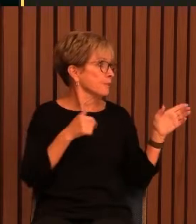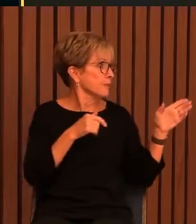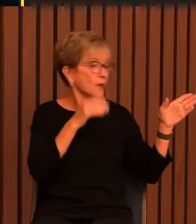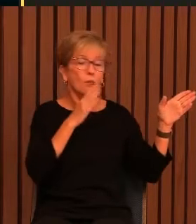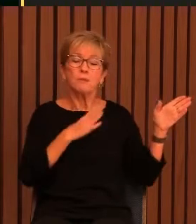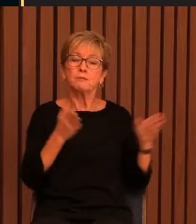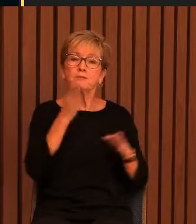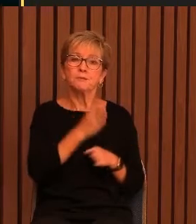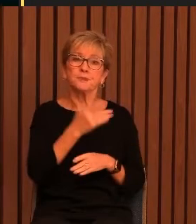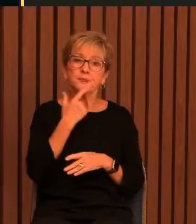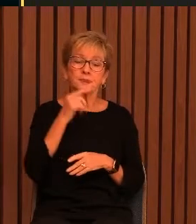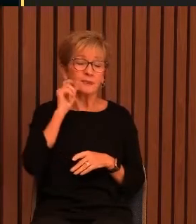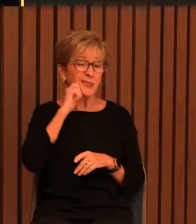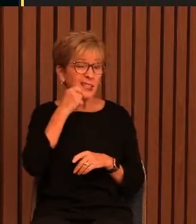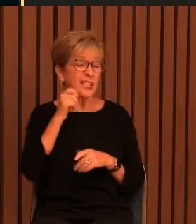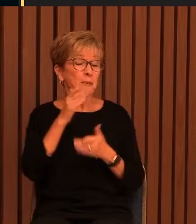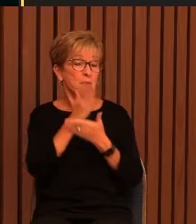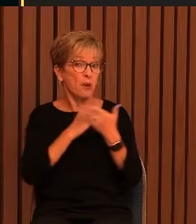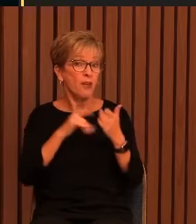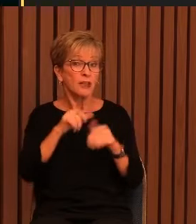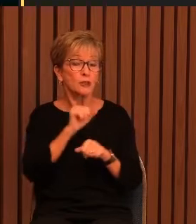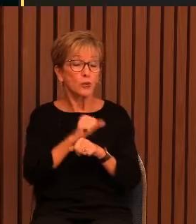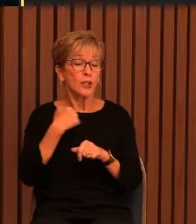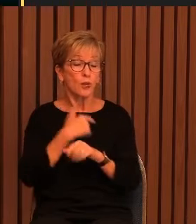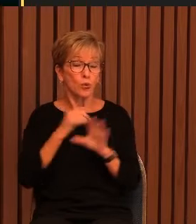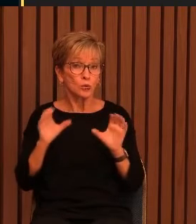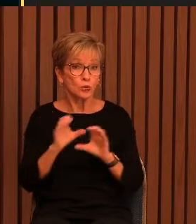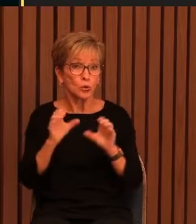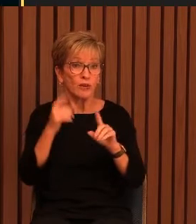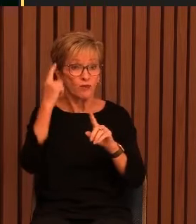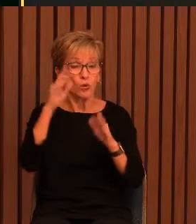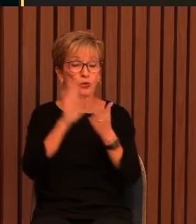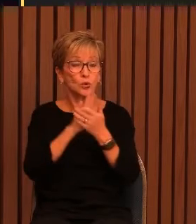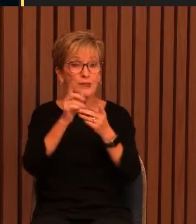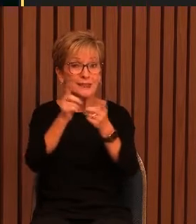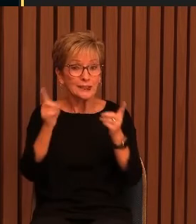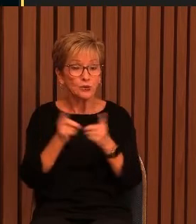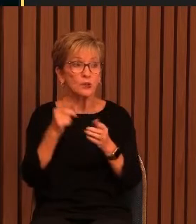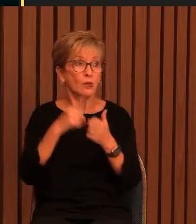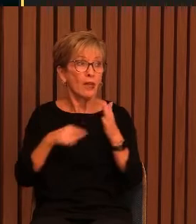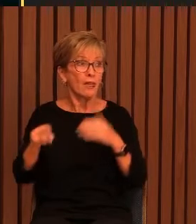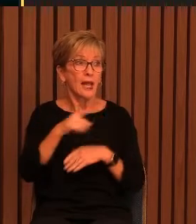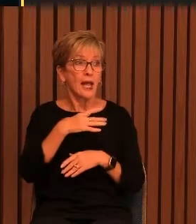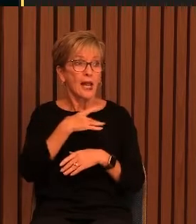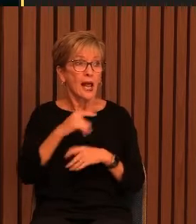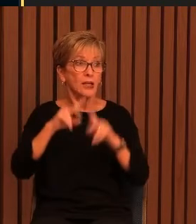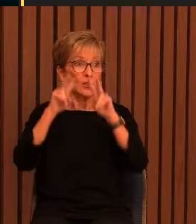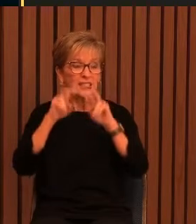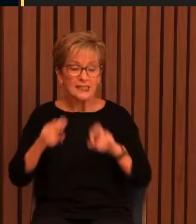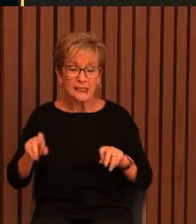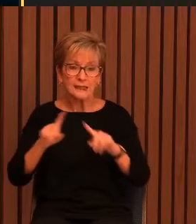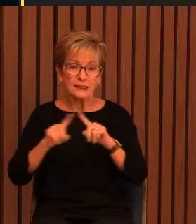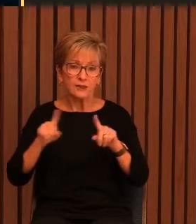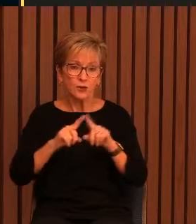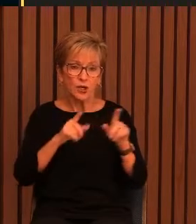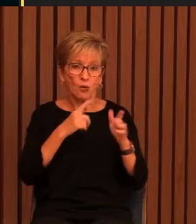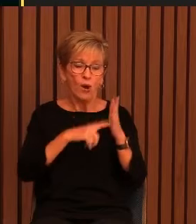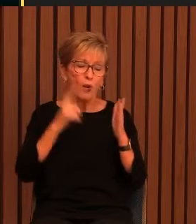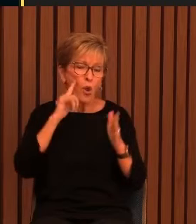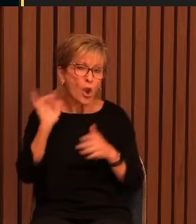the neat part about the work with the L3s is that we're hearing from districts what they would like assessment and accountability to look